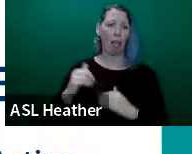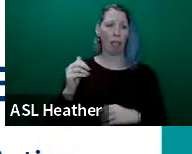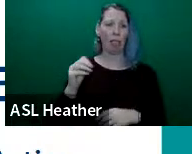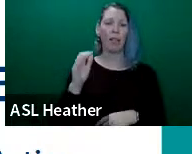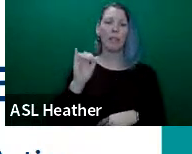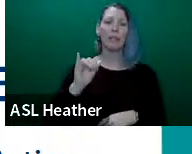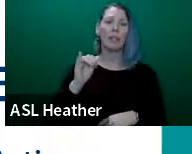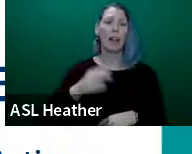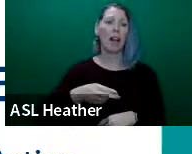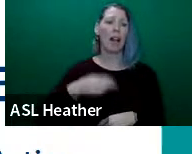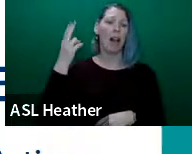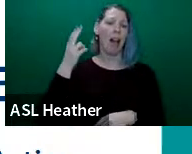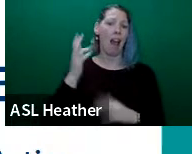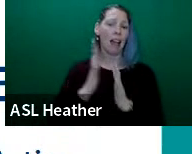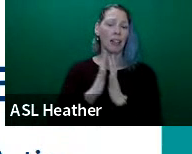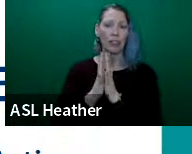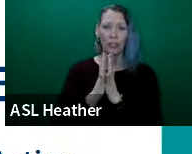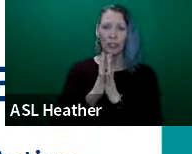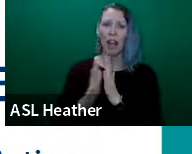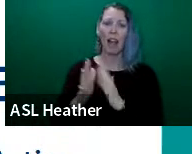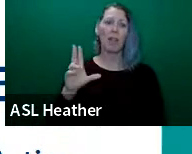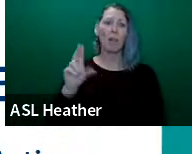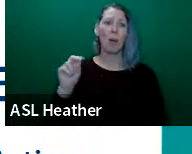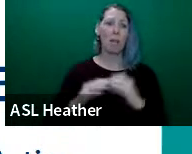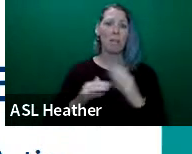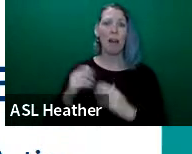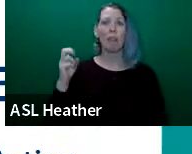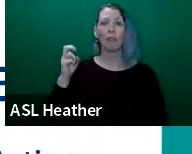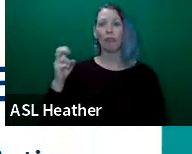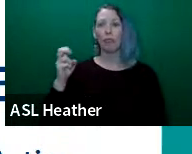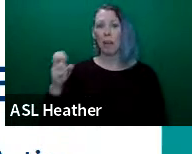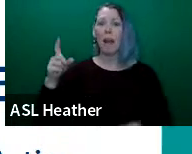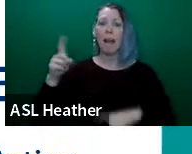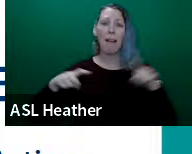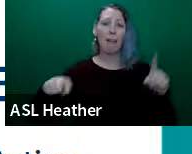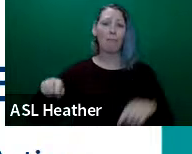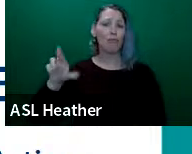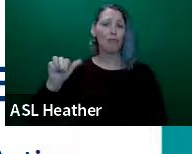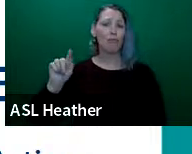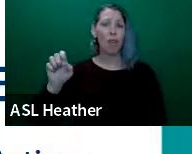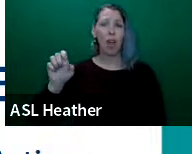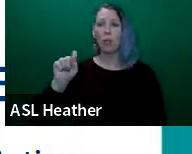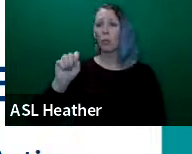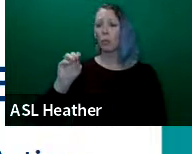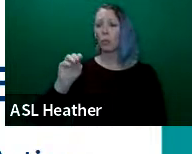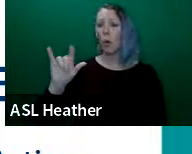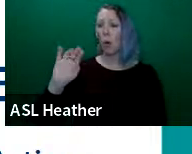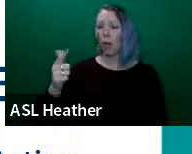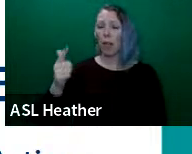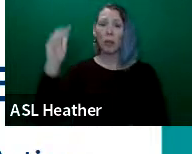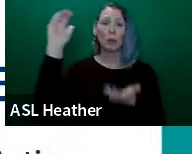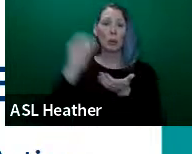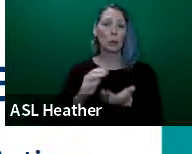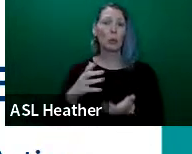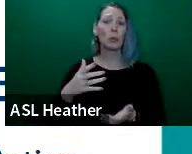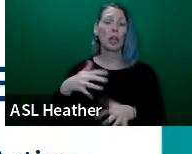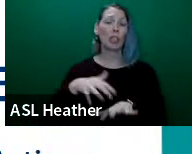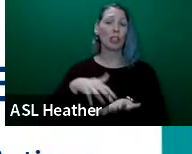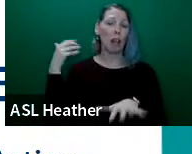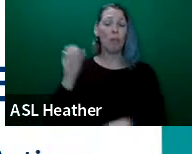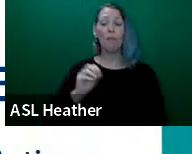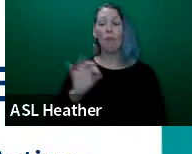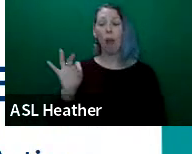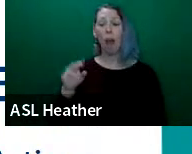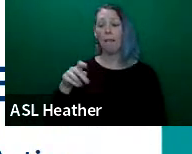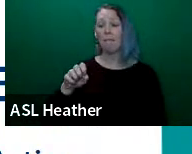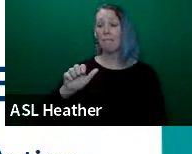capacity transit, bus on shoulder, and active transportation. You get the variable rate tolling. You reduce the overall congestion. You get off-peak benefits,